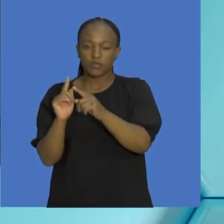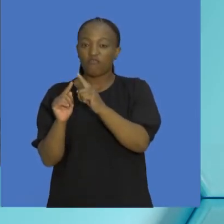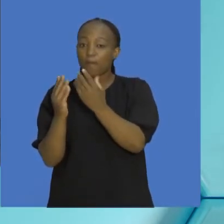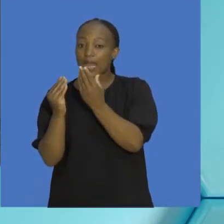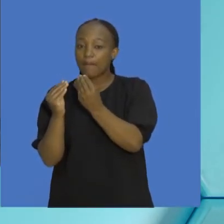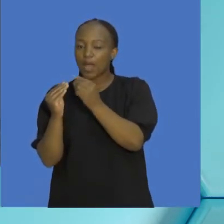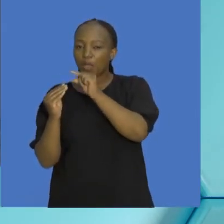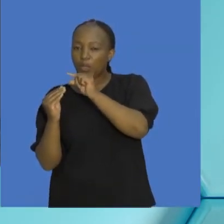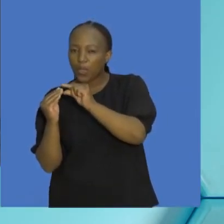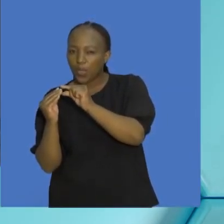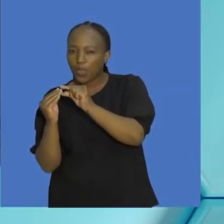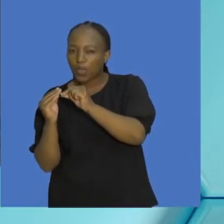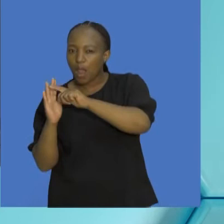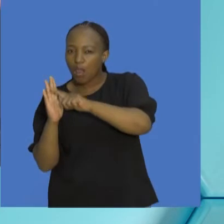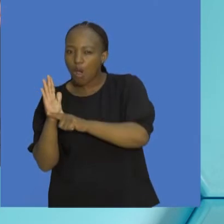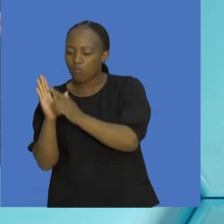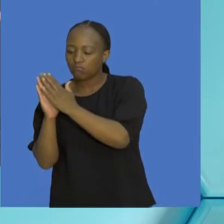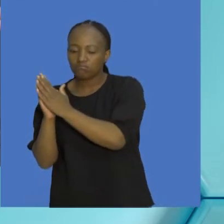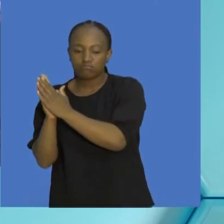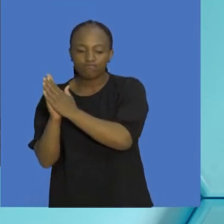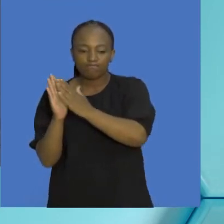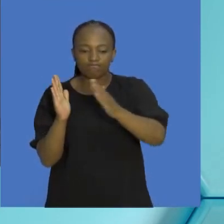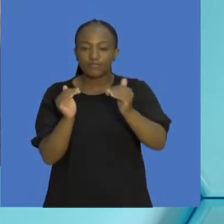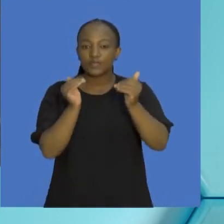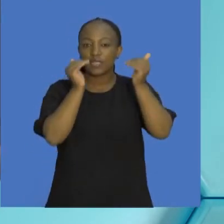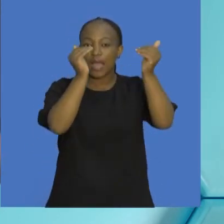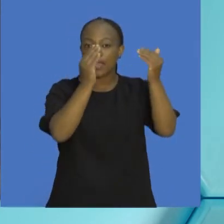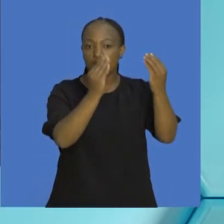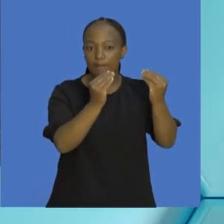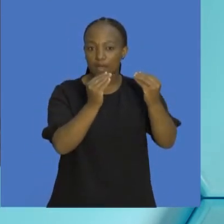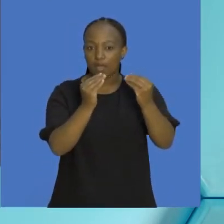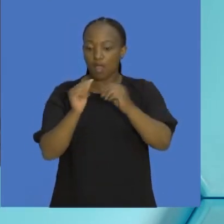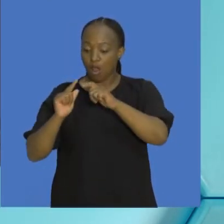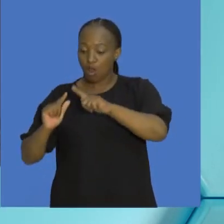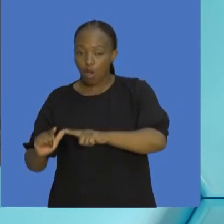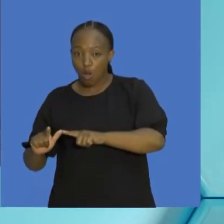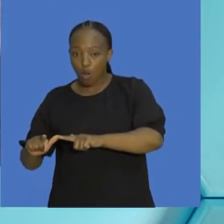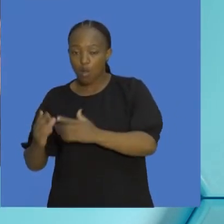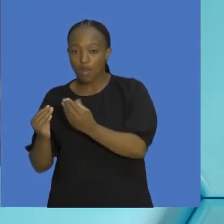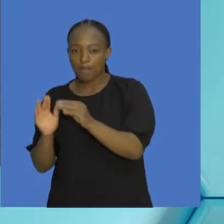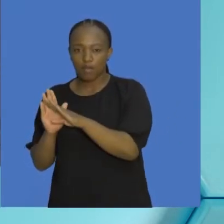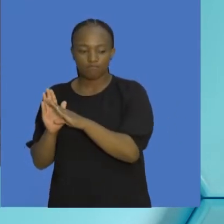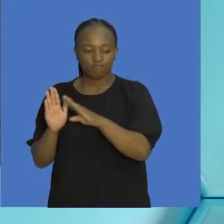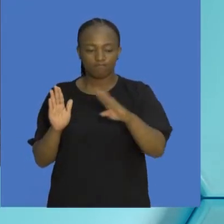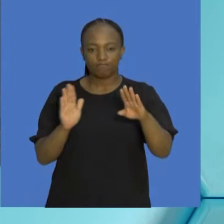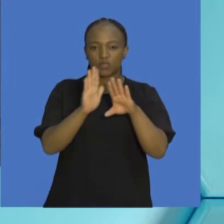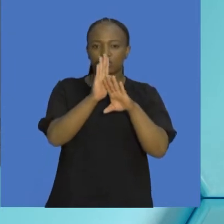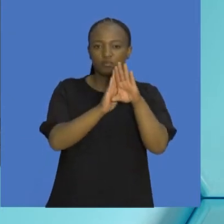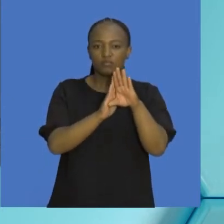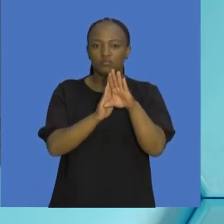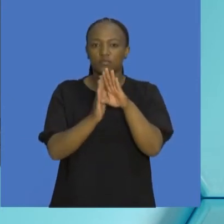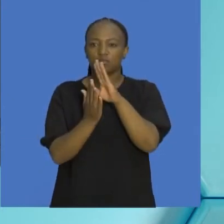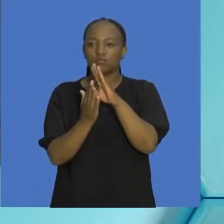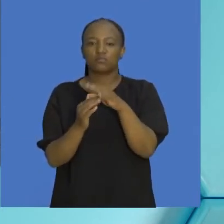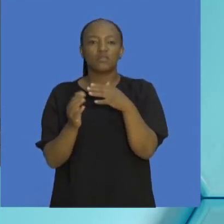the smallest to the highest, from the lowest to the highest, minimum to maximum. You don't